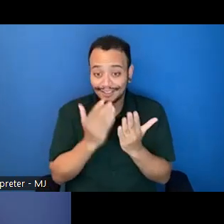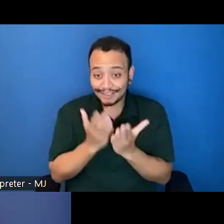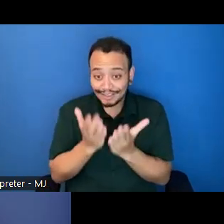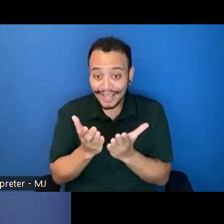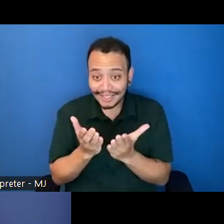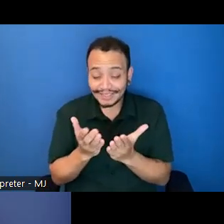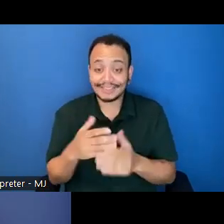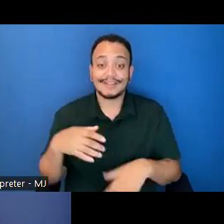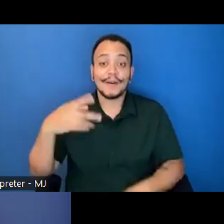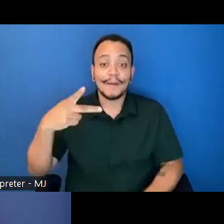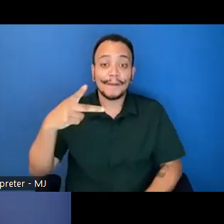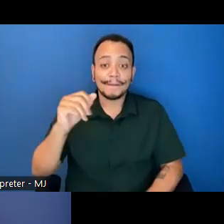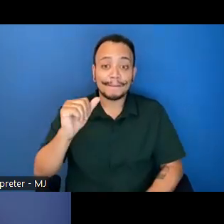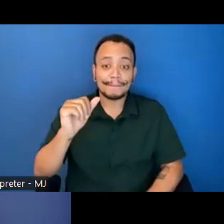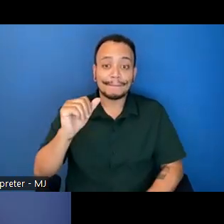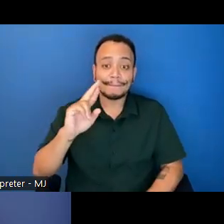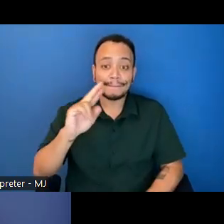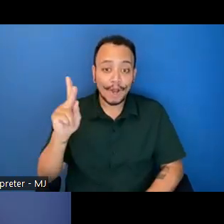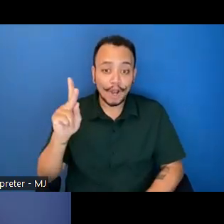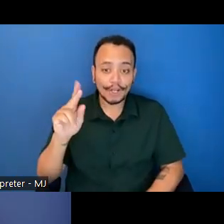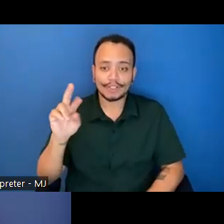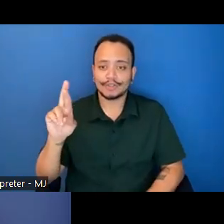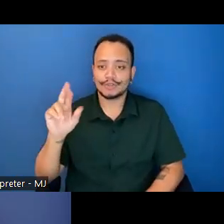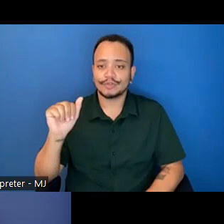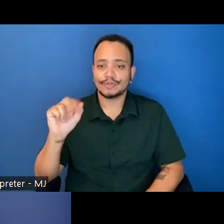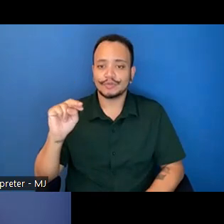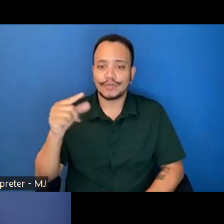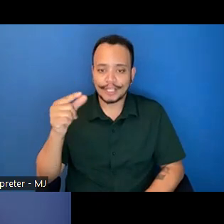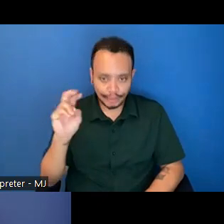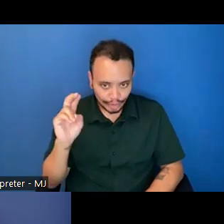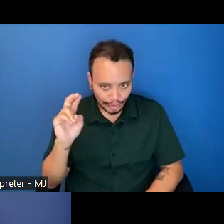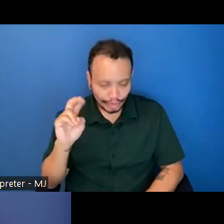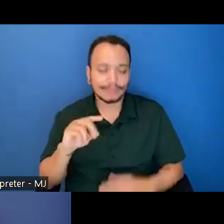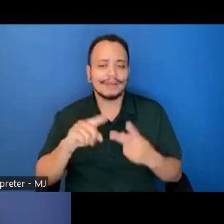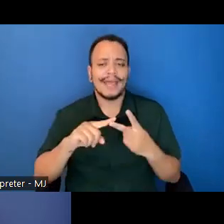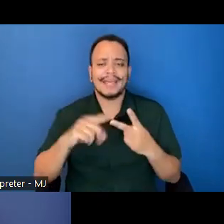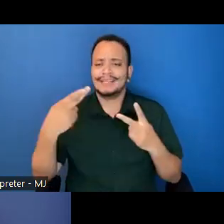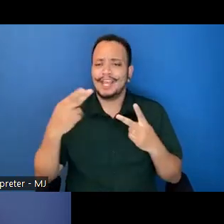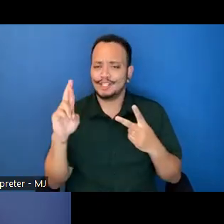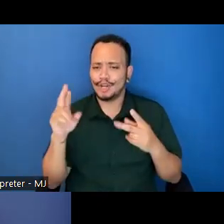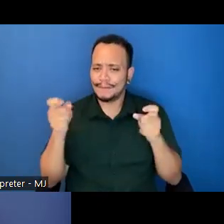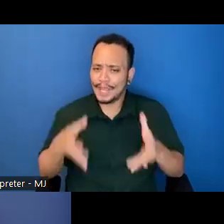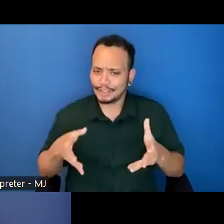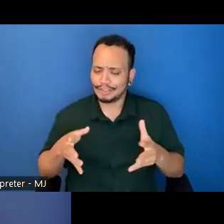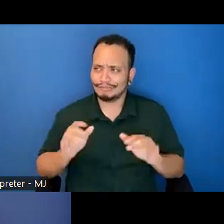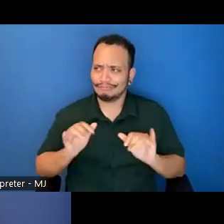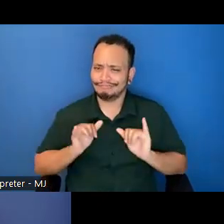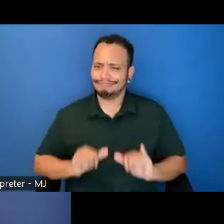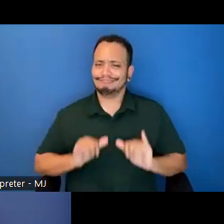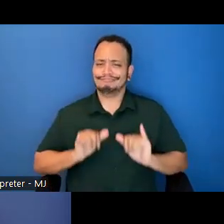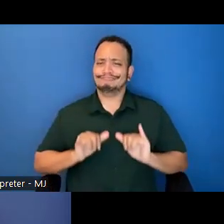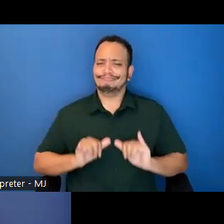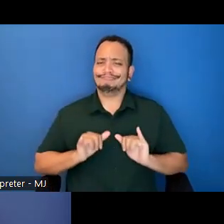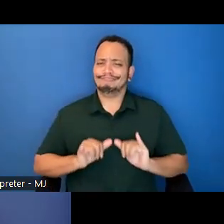park ranger or a human resources manager. And those are not